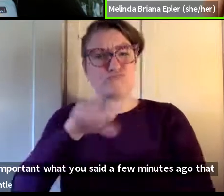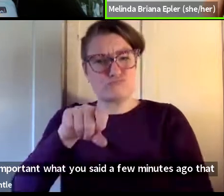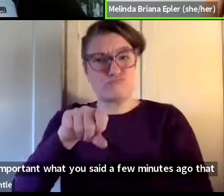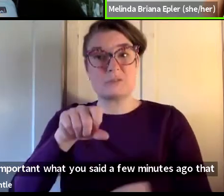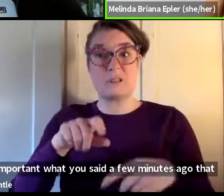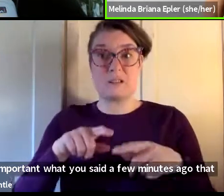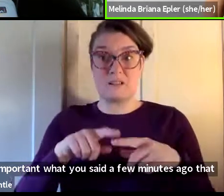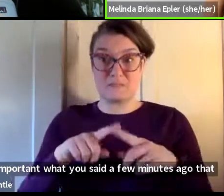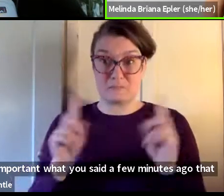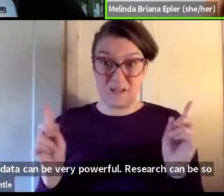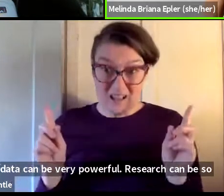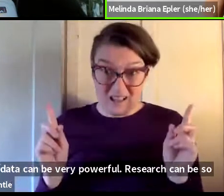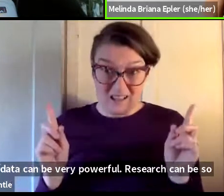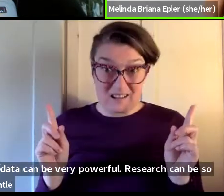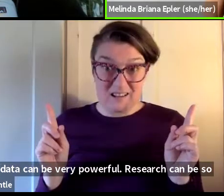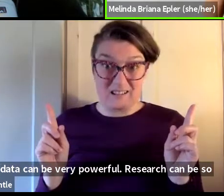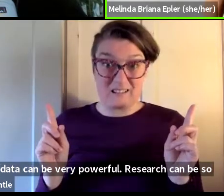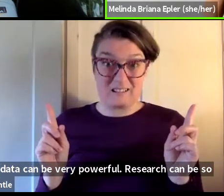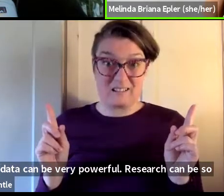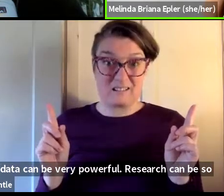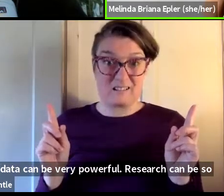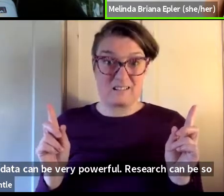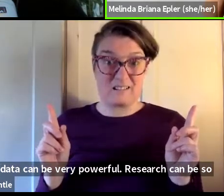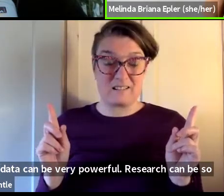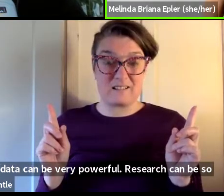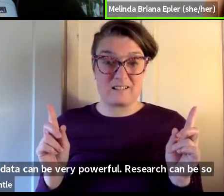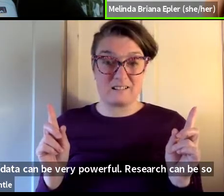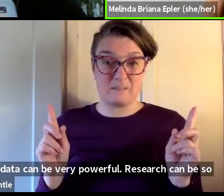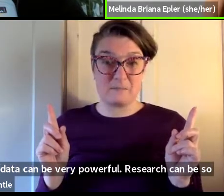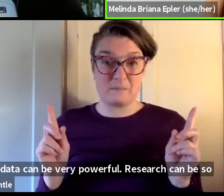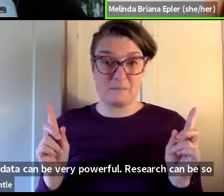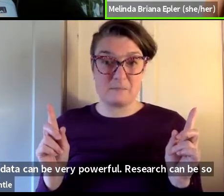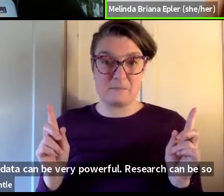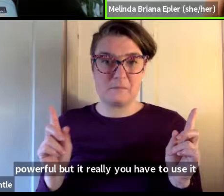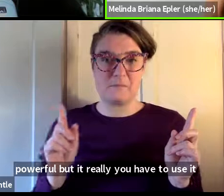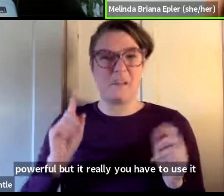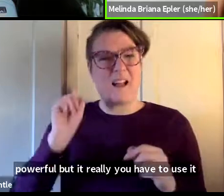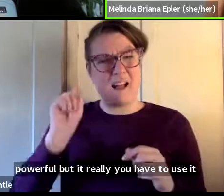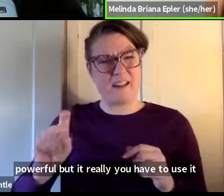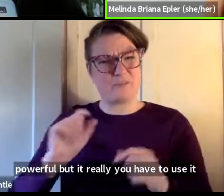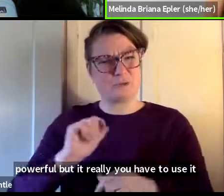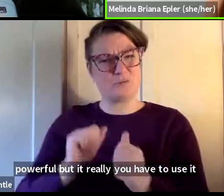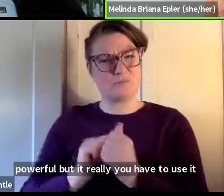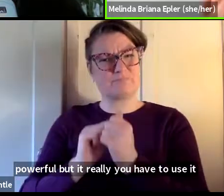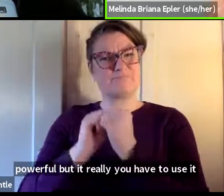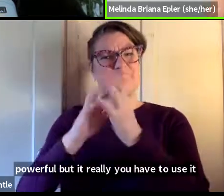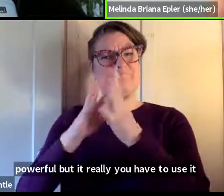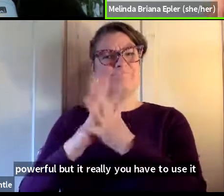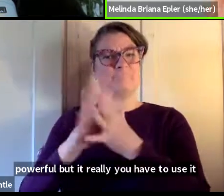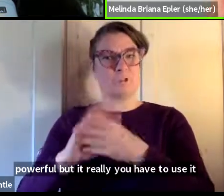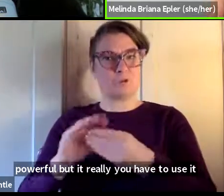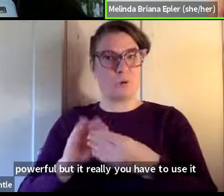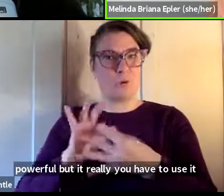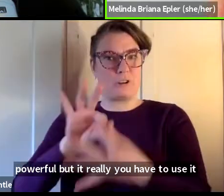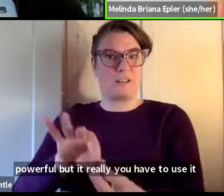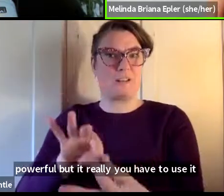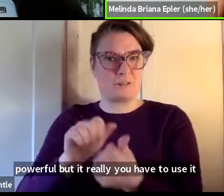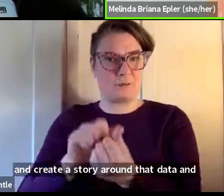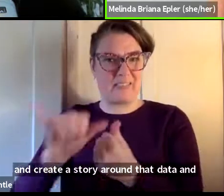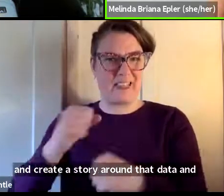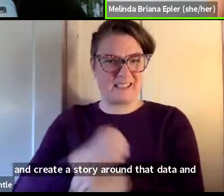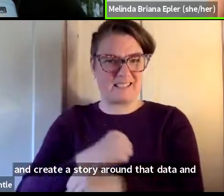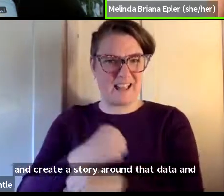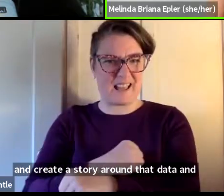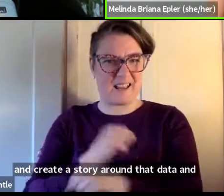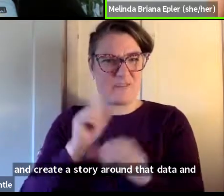really, you have to use it and create a story around that data, and have people connect with that data,